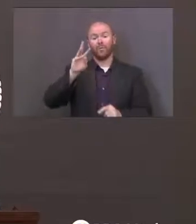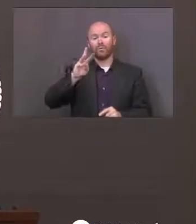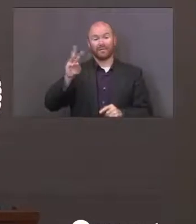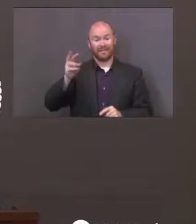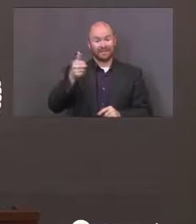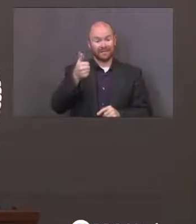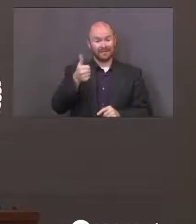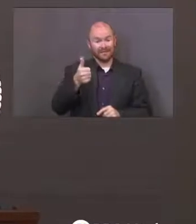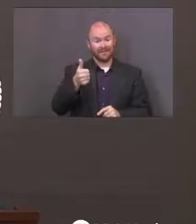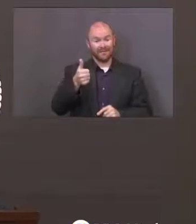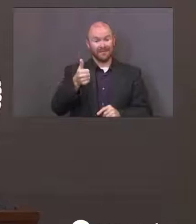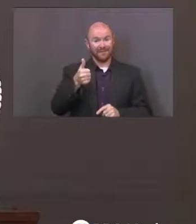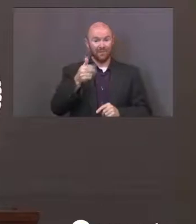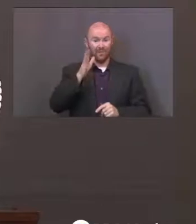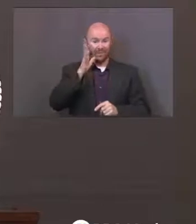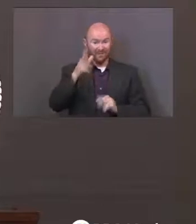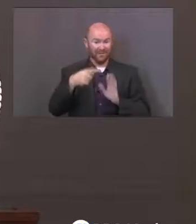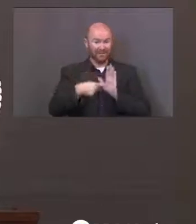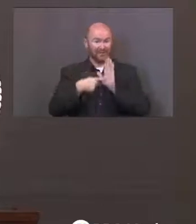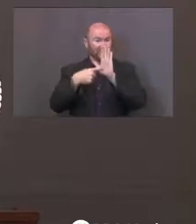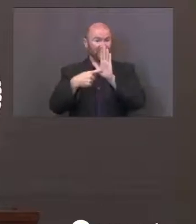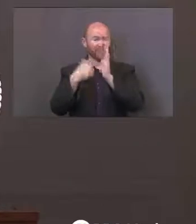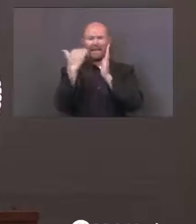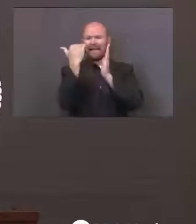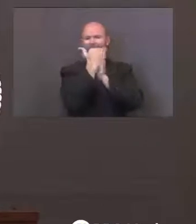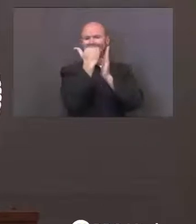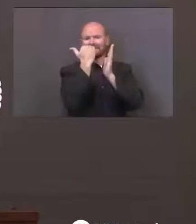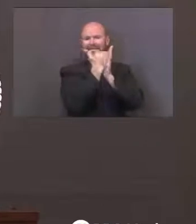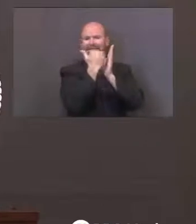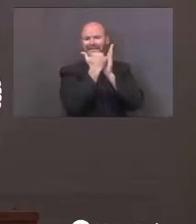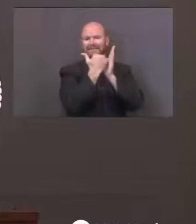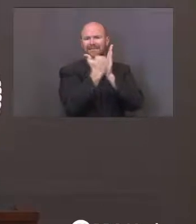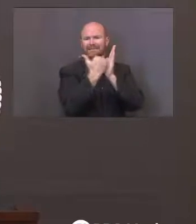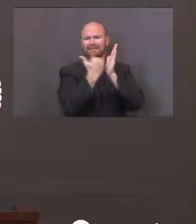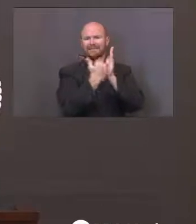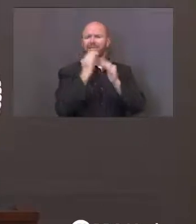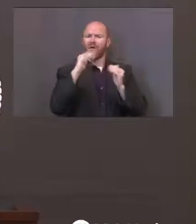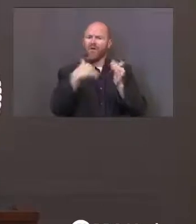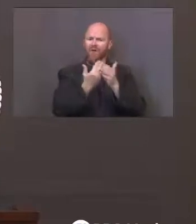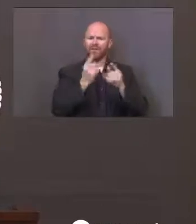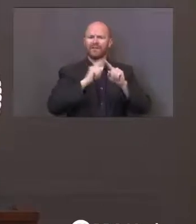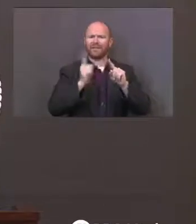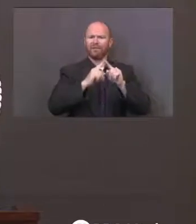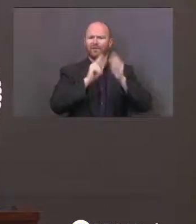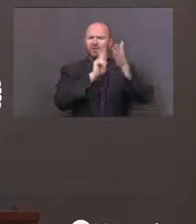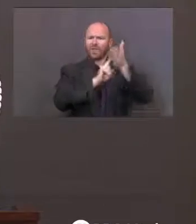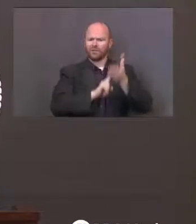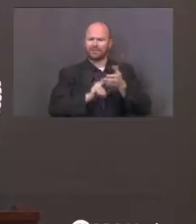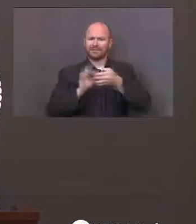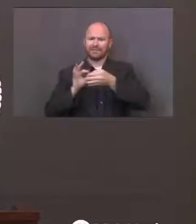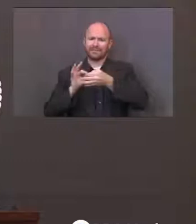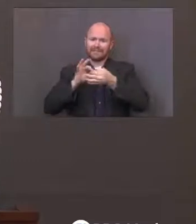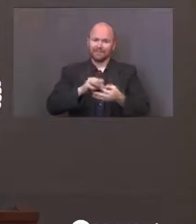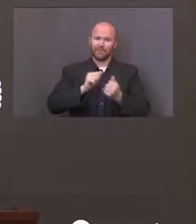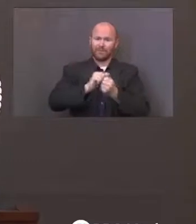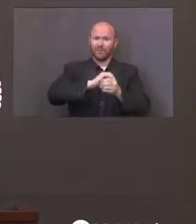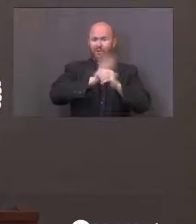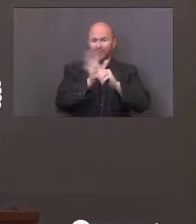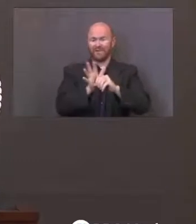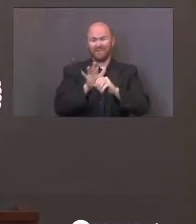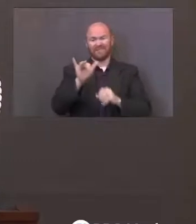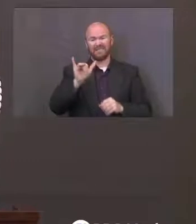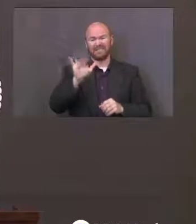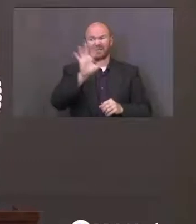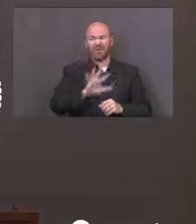purchasing.utah.gov/COVID-19, where you can find the list of all the contracts we've entered into as we spent this near $100